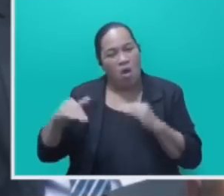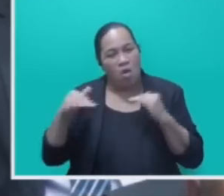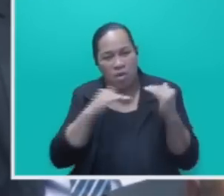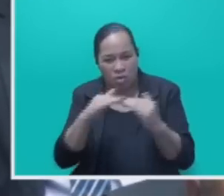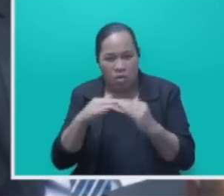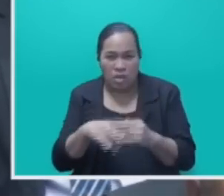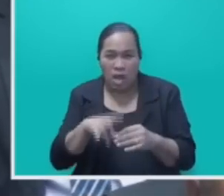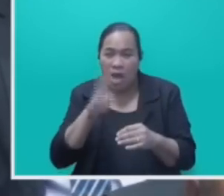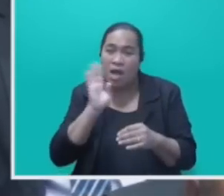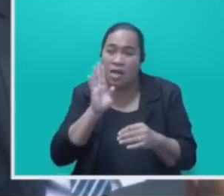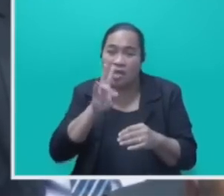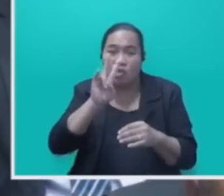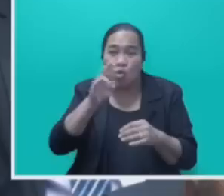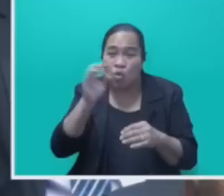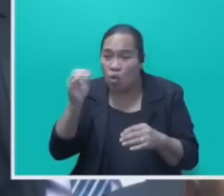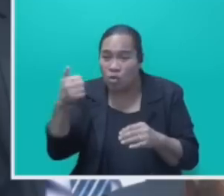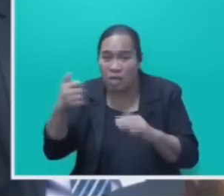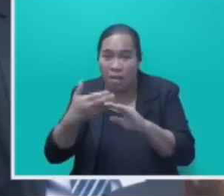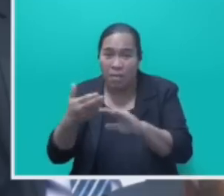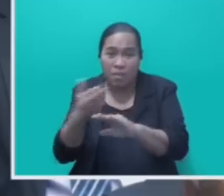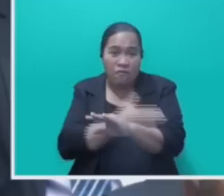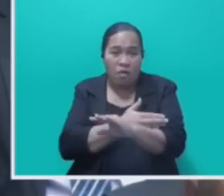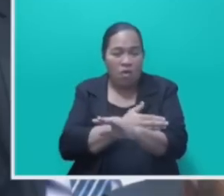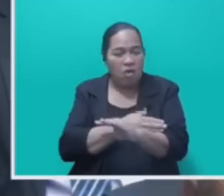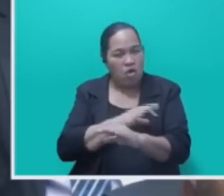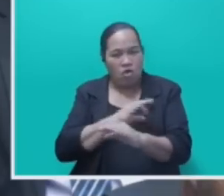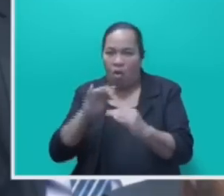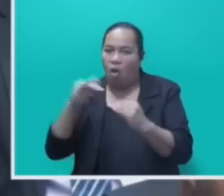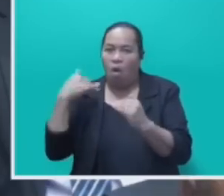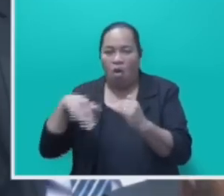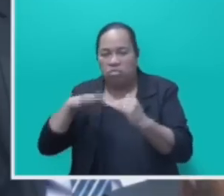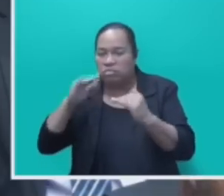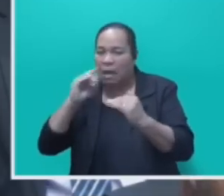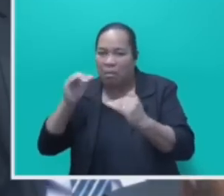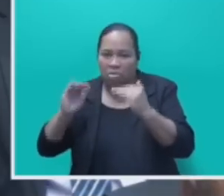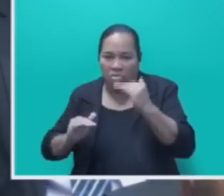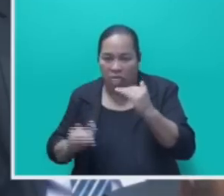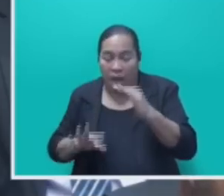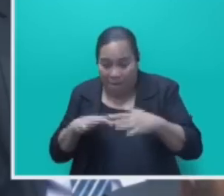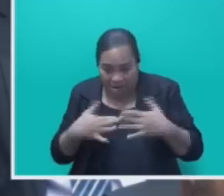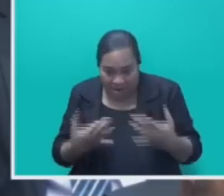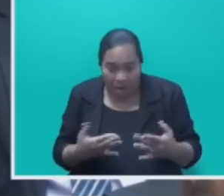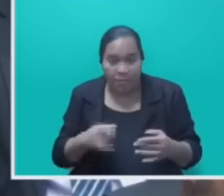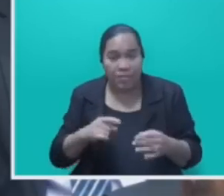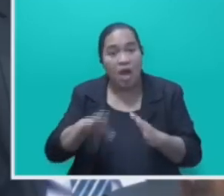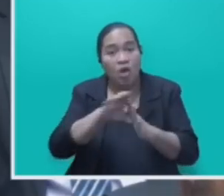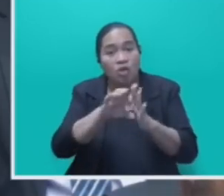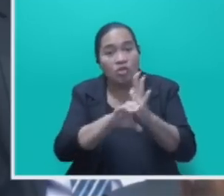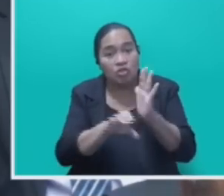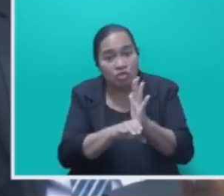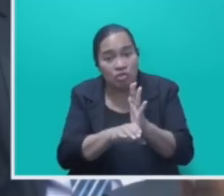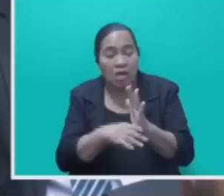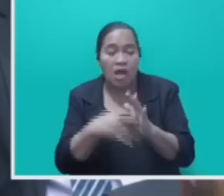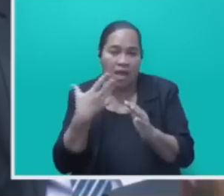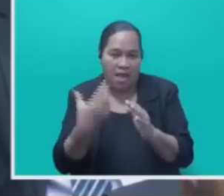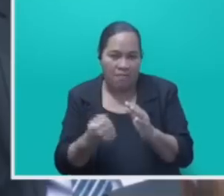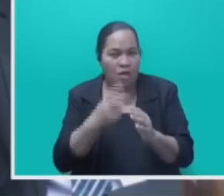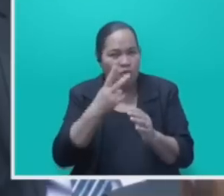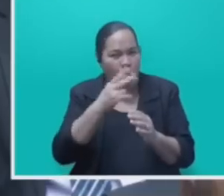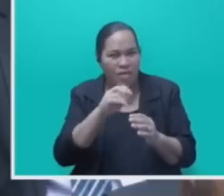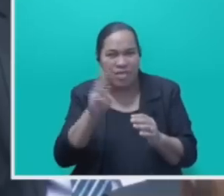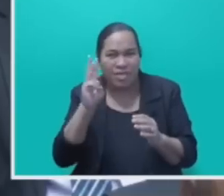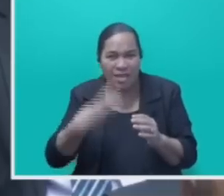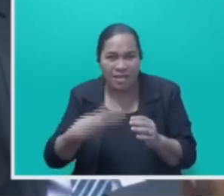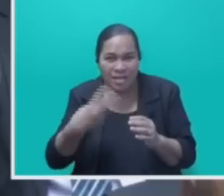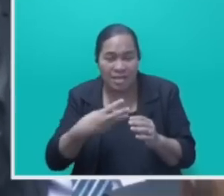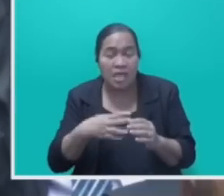was simply not the case in Fiji. But under our current constitution, it is. We have a constitution that not only